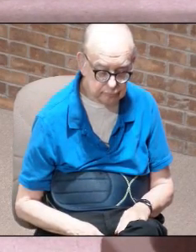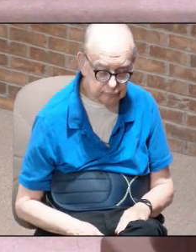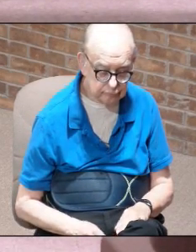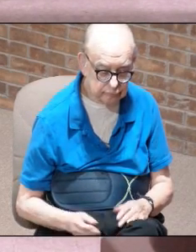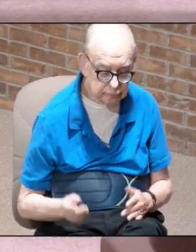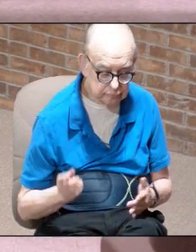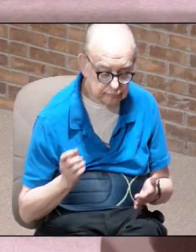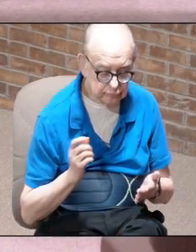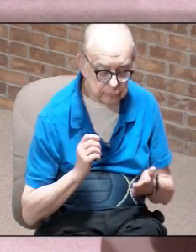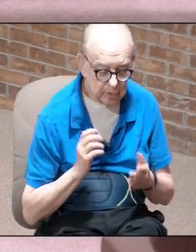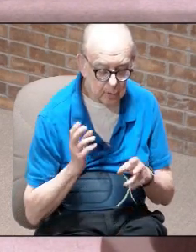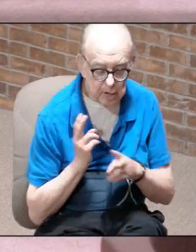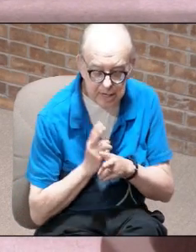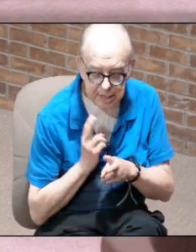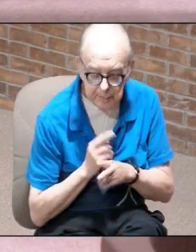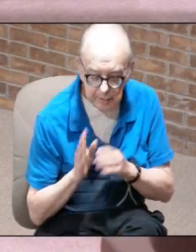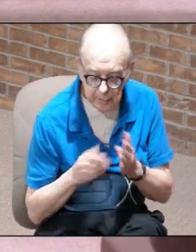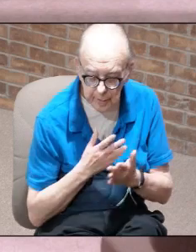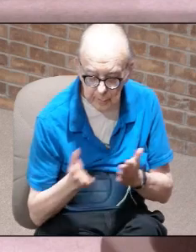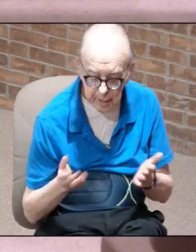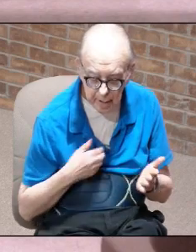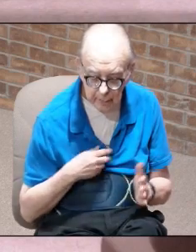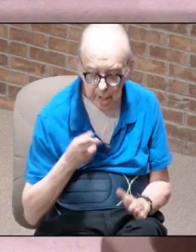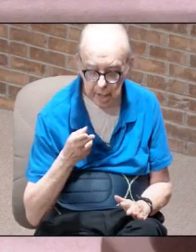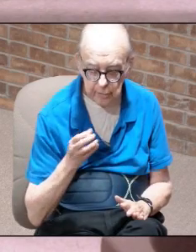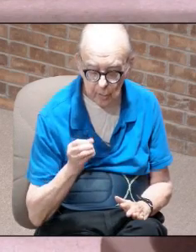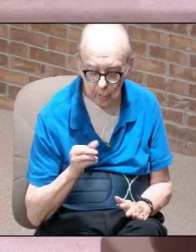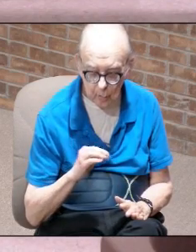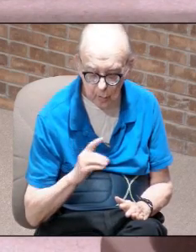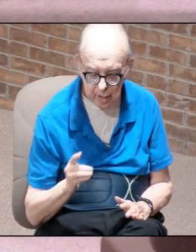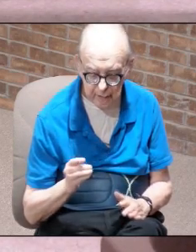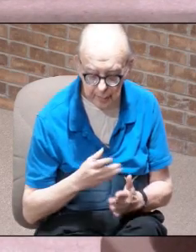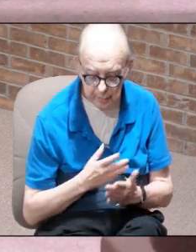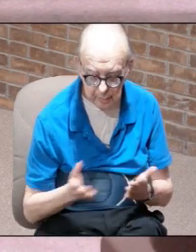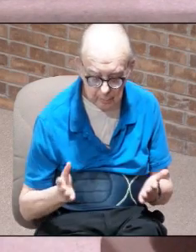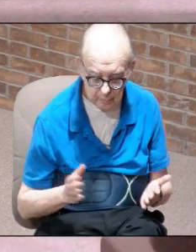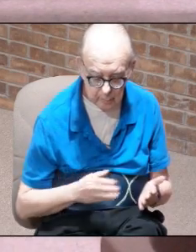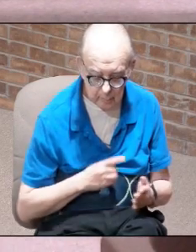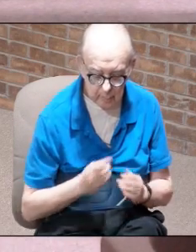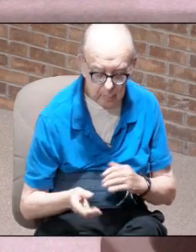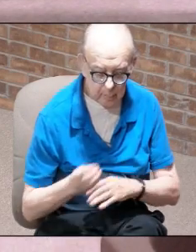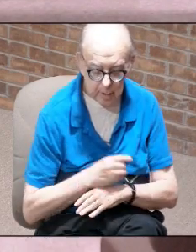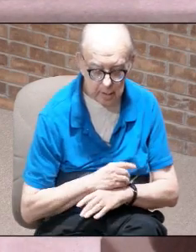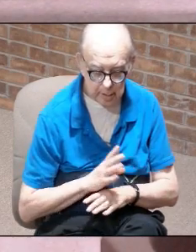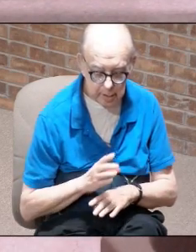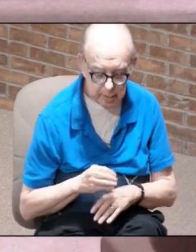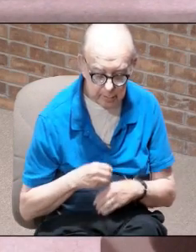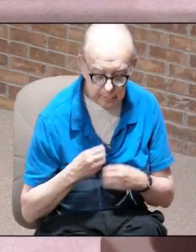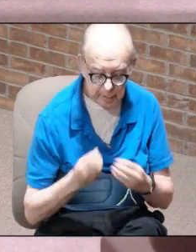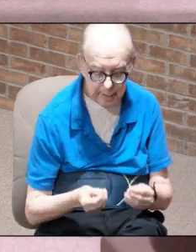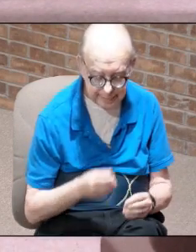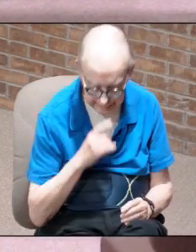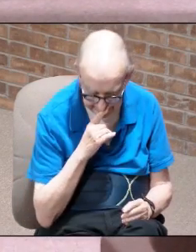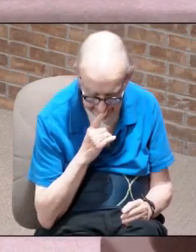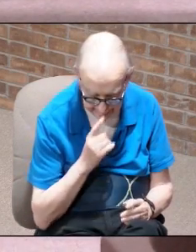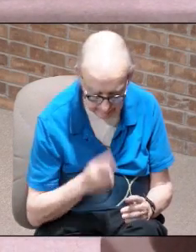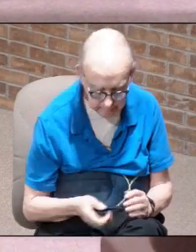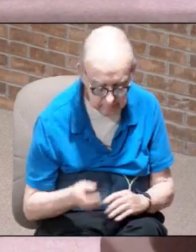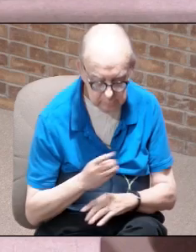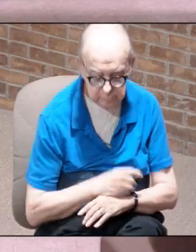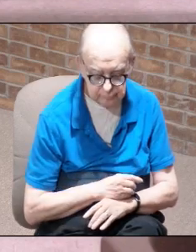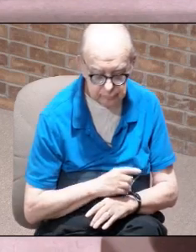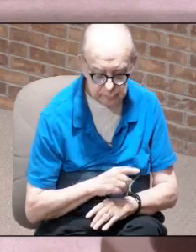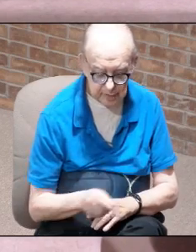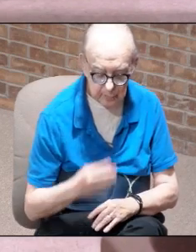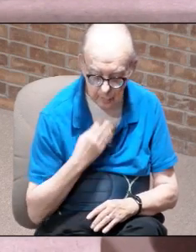got, thinking that at the end of the day, I'm going to give it to my kids, and they're going to thank me